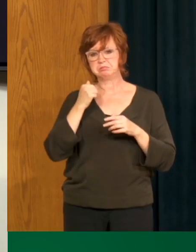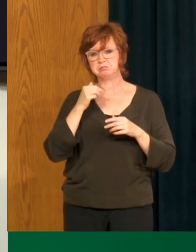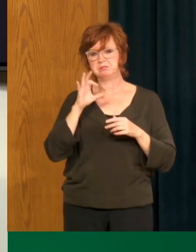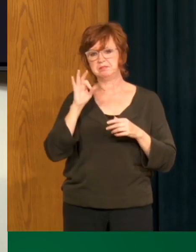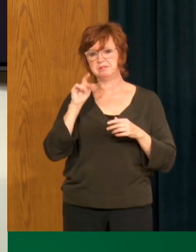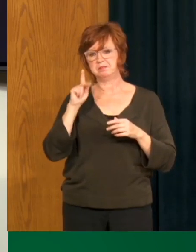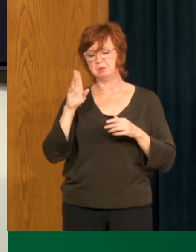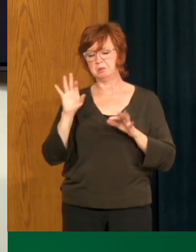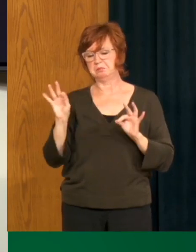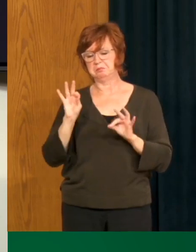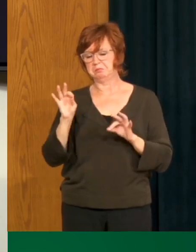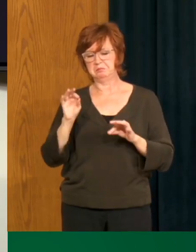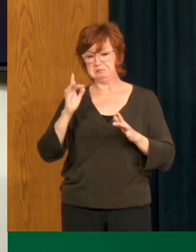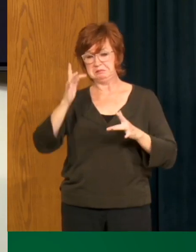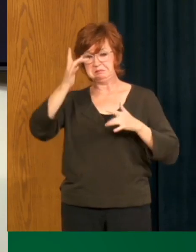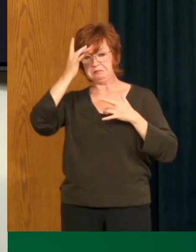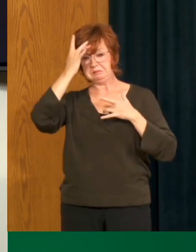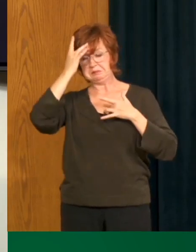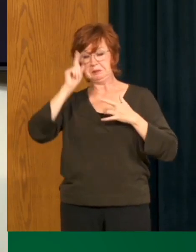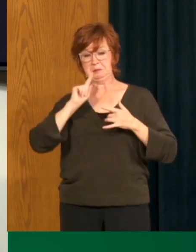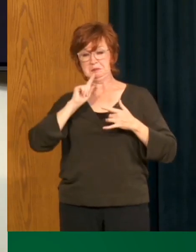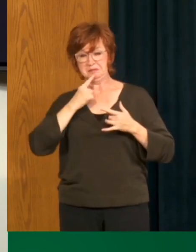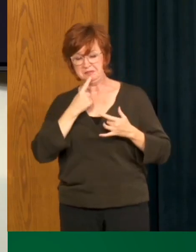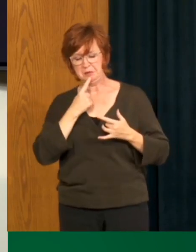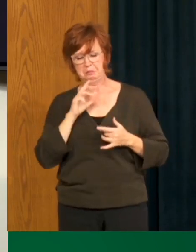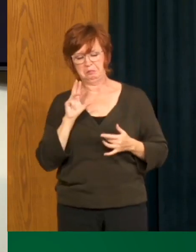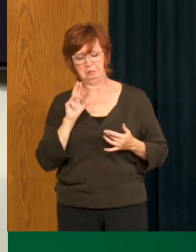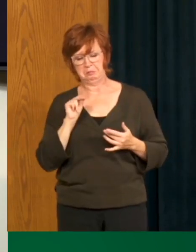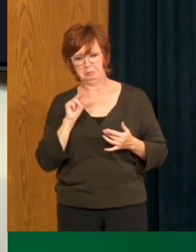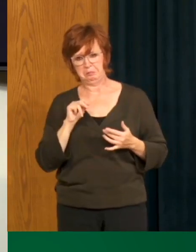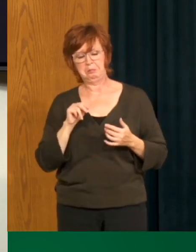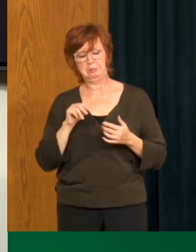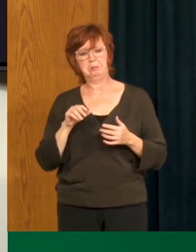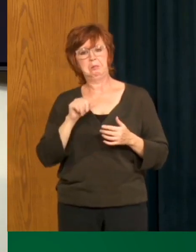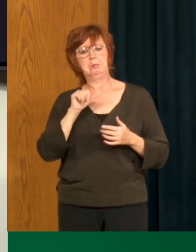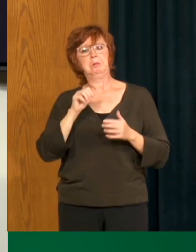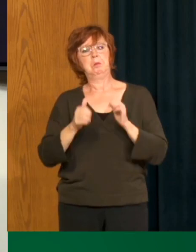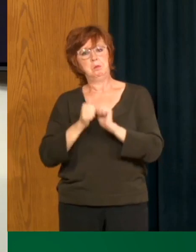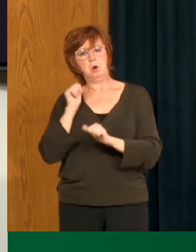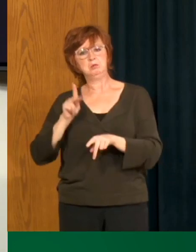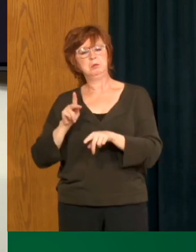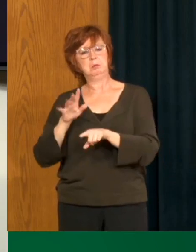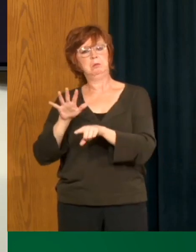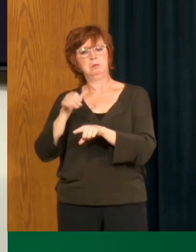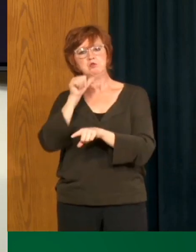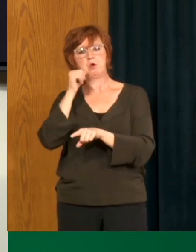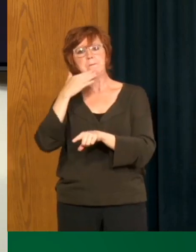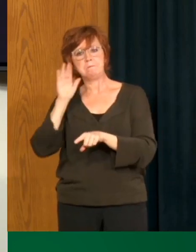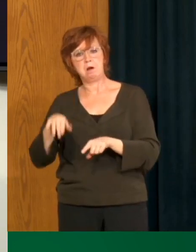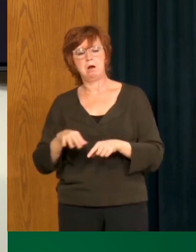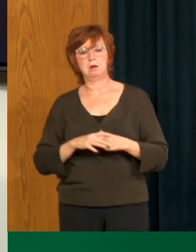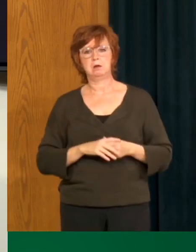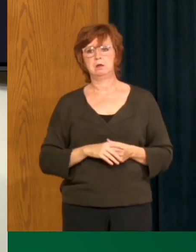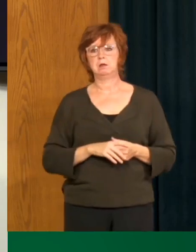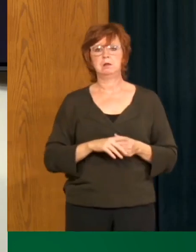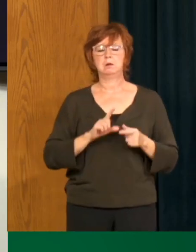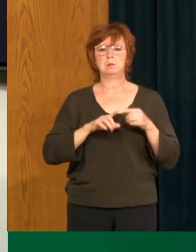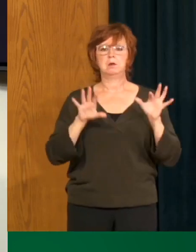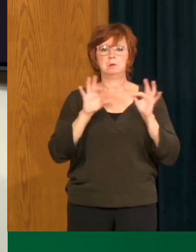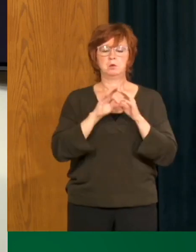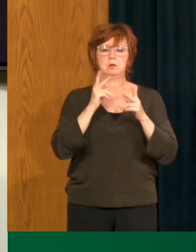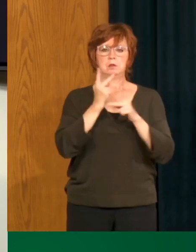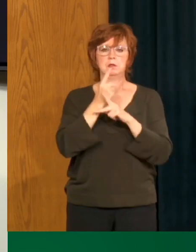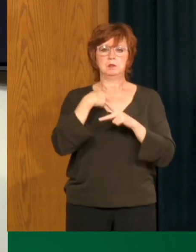at home, but I think testing is an important part that will make sure that we keep ourselves, our families, and our communities safe. Do you have a follow-up,